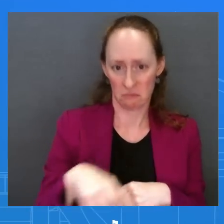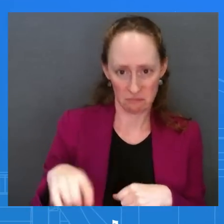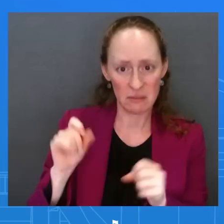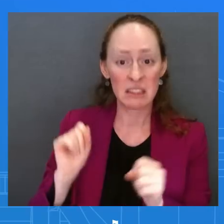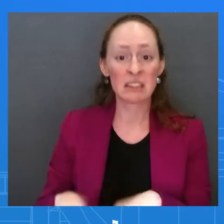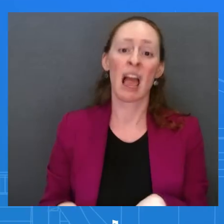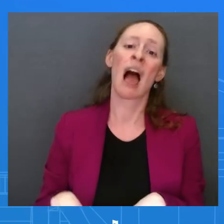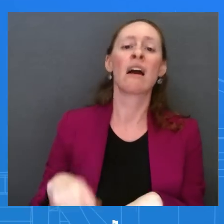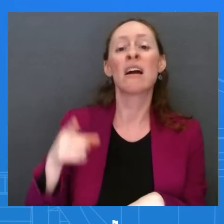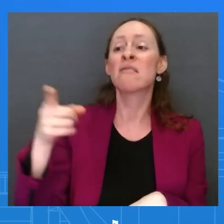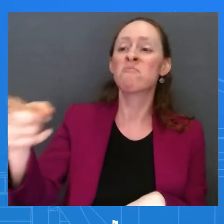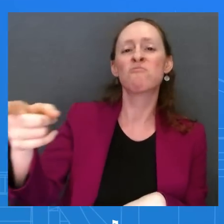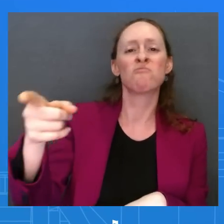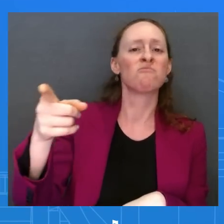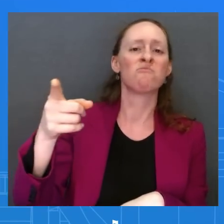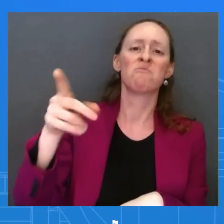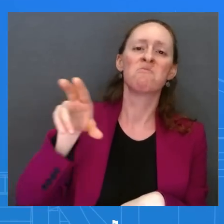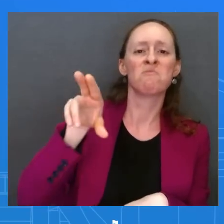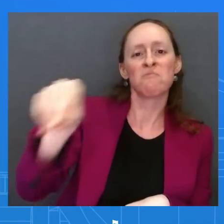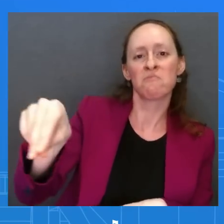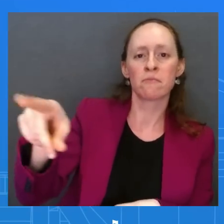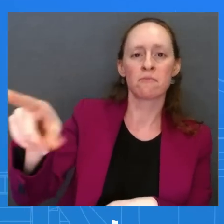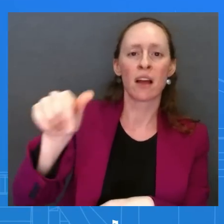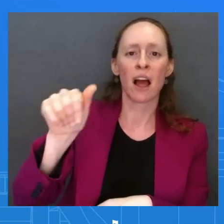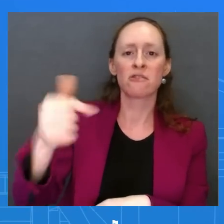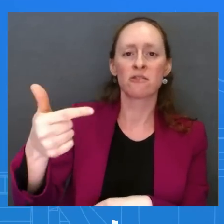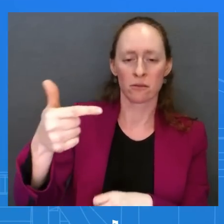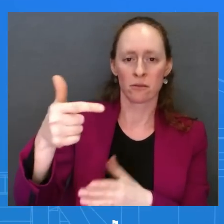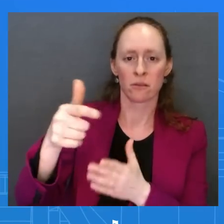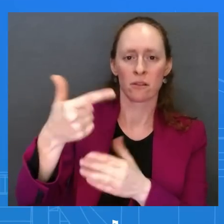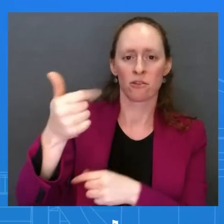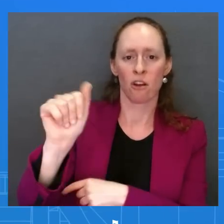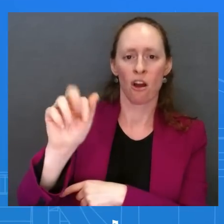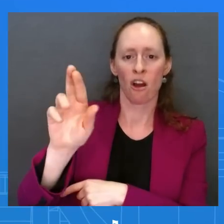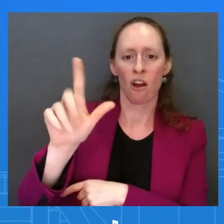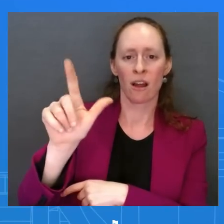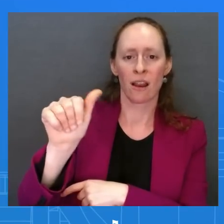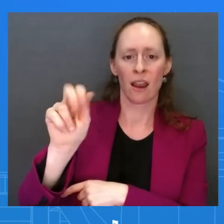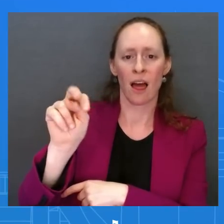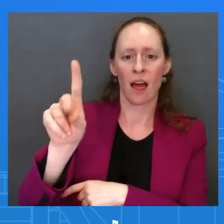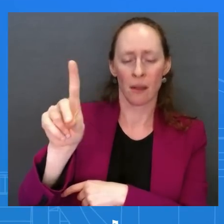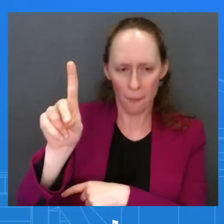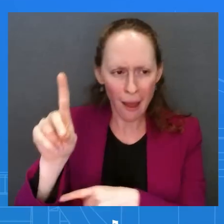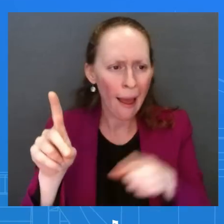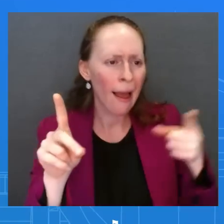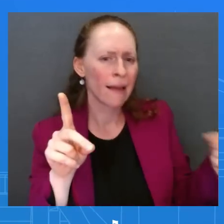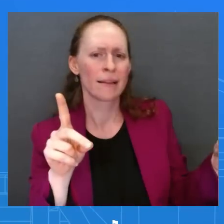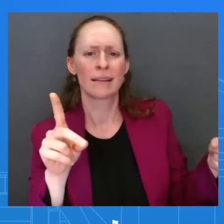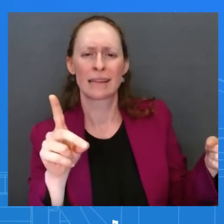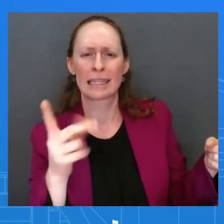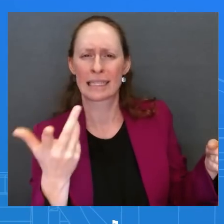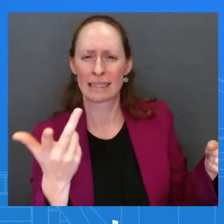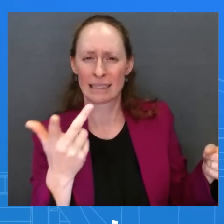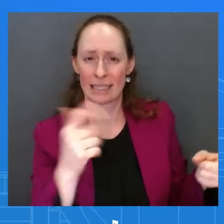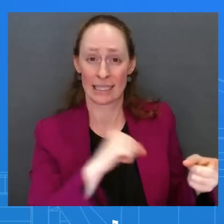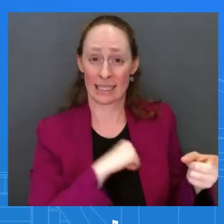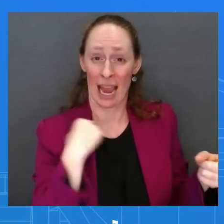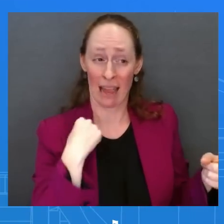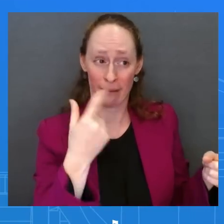say, Karine, that this is a waste of time on the part of congressional Republicans? What I will say is basically what I just laid